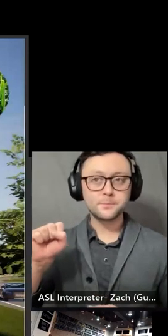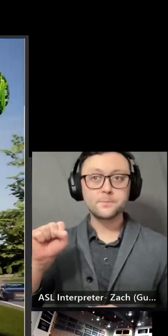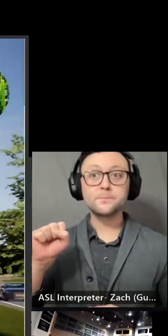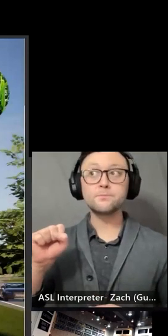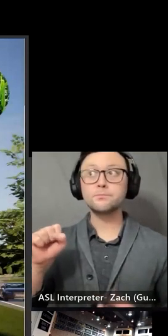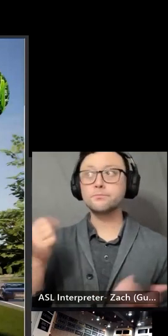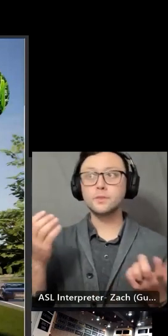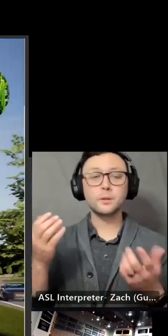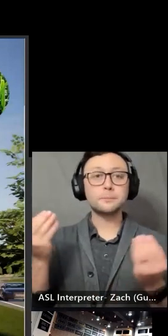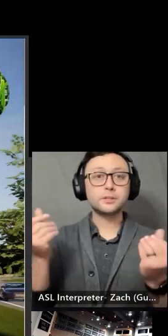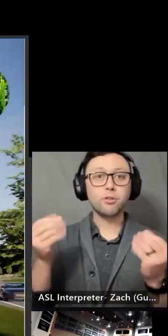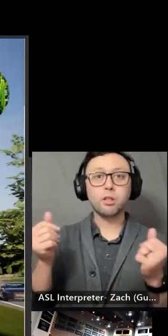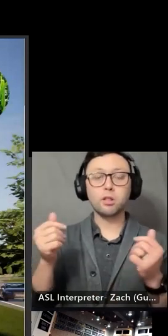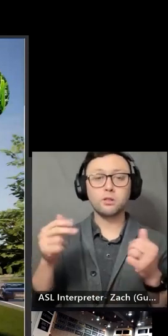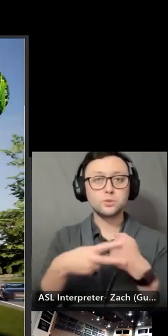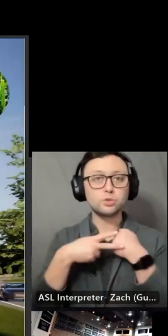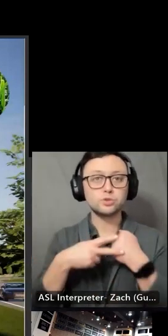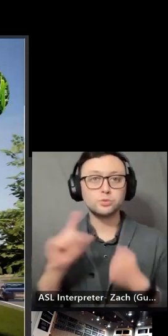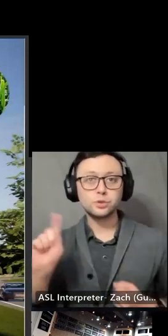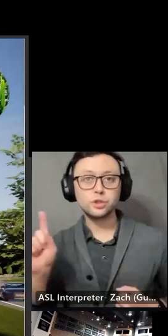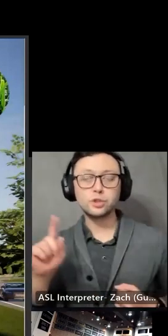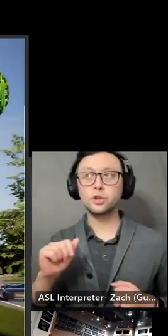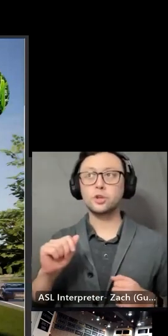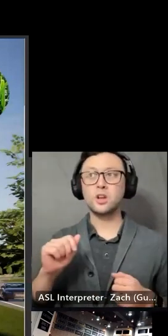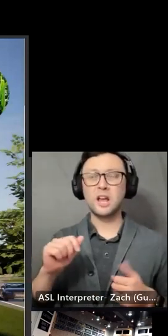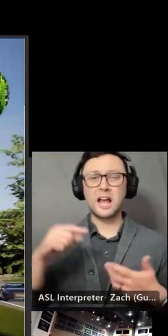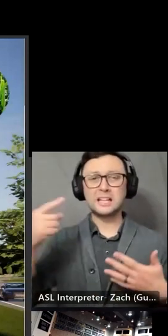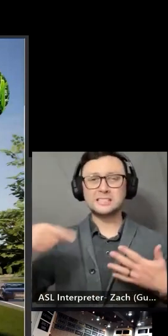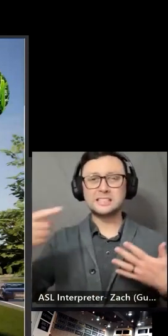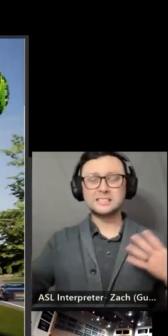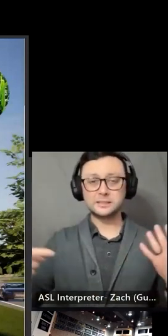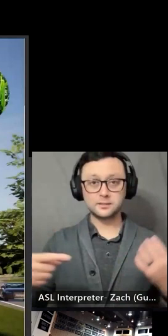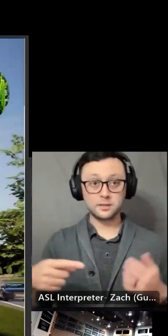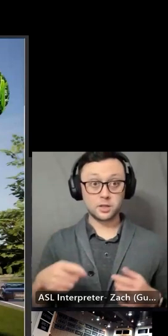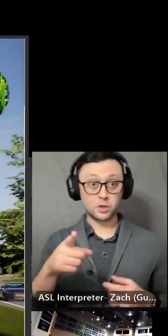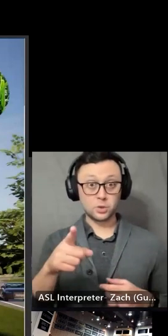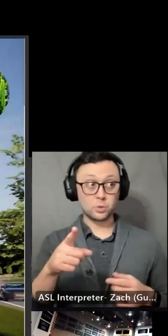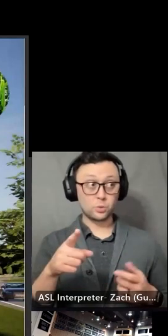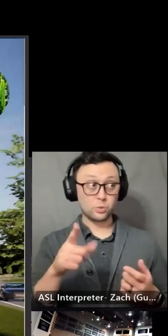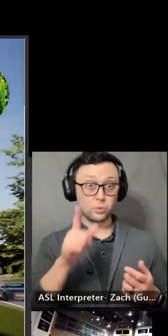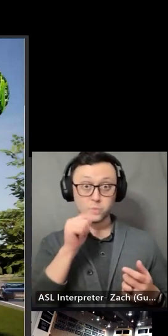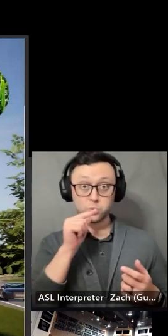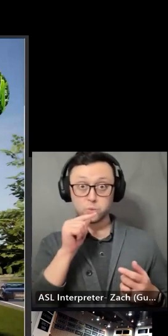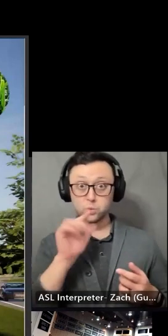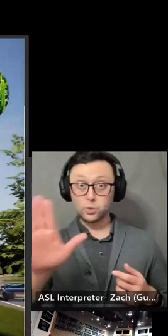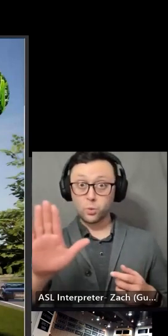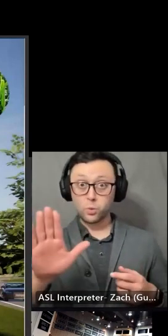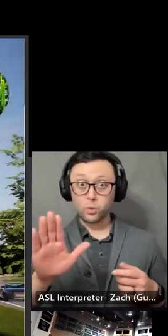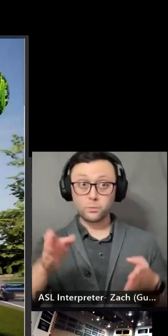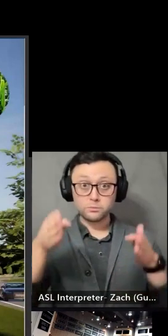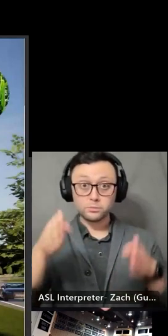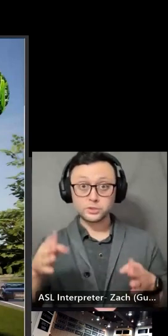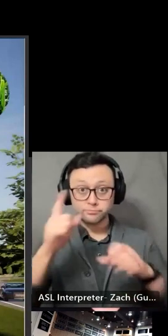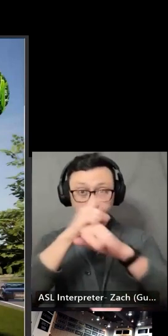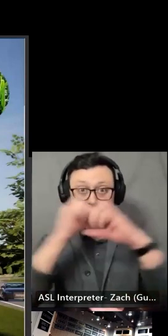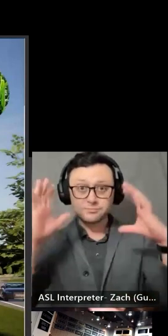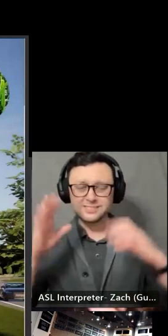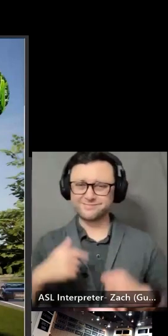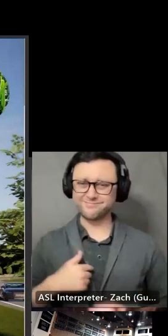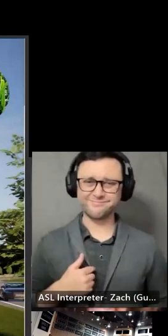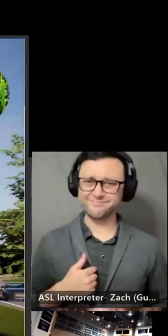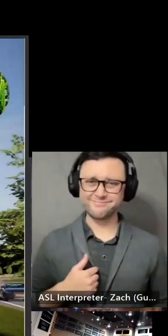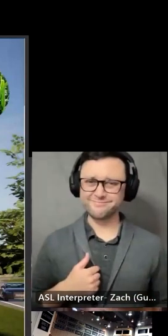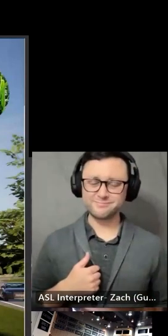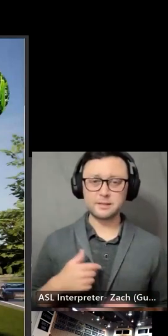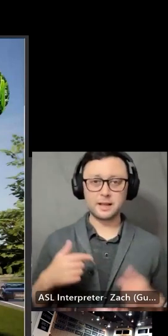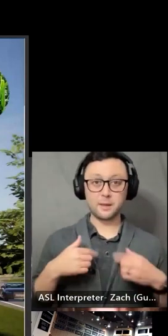material storage, on down the line. This is not the way to do it. And I don't know who you got working on it. So for me,